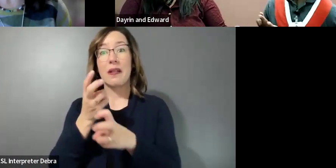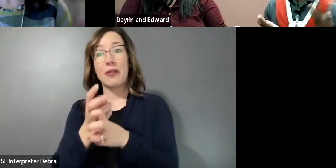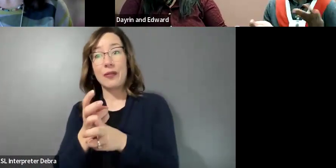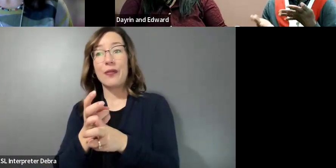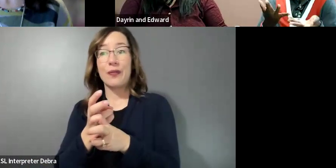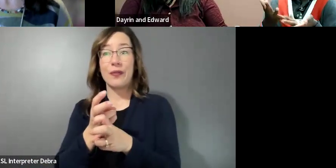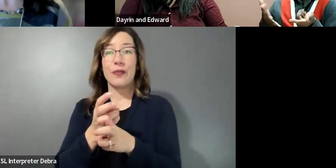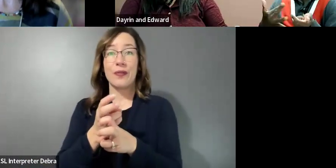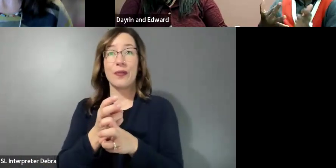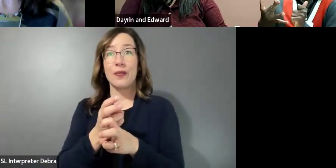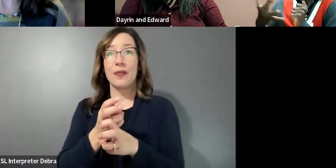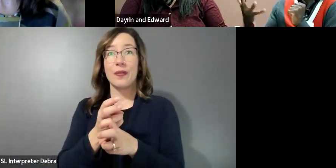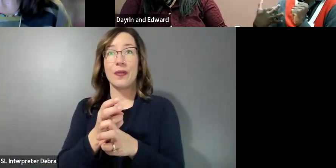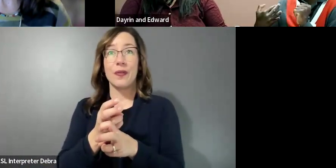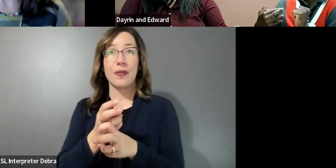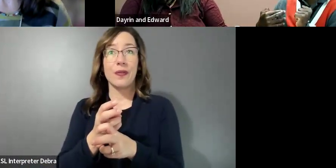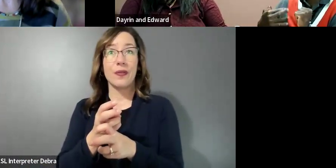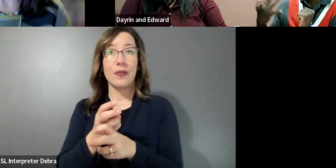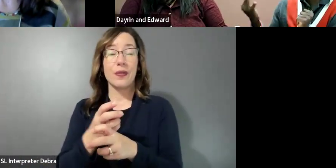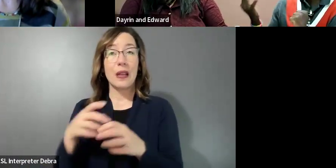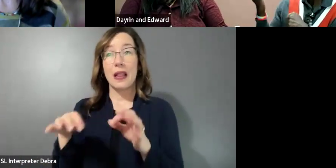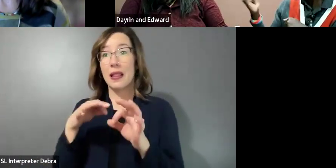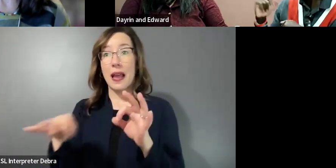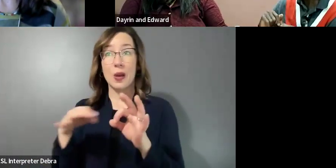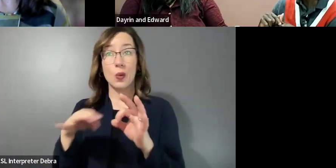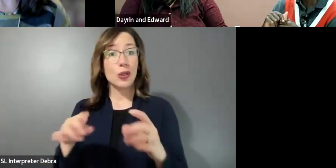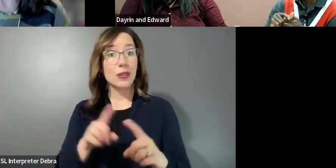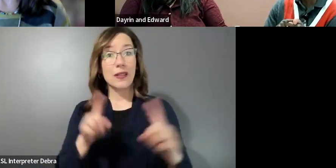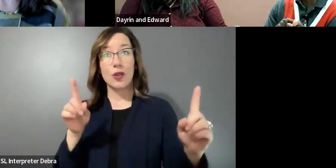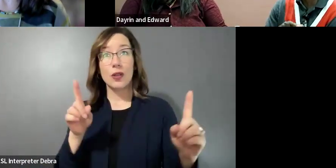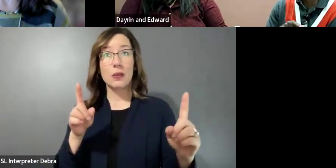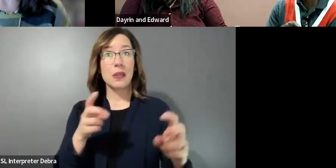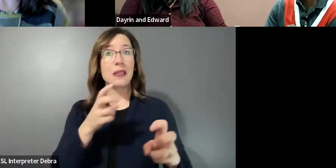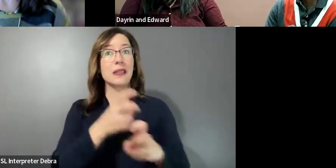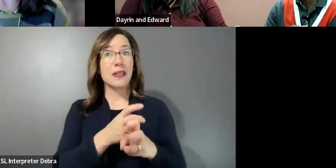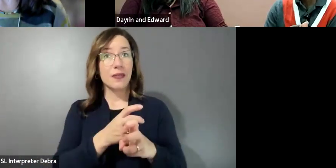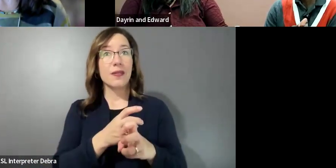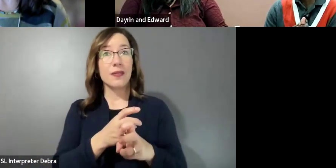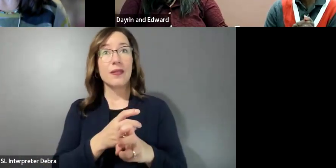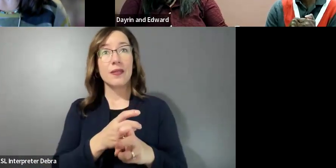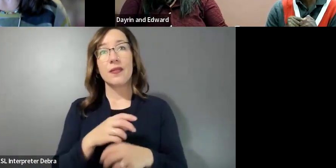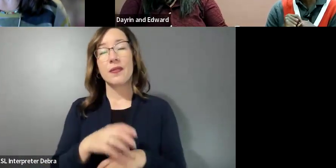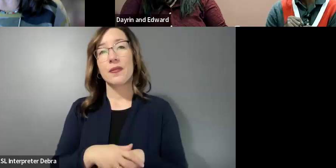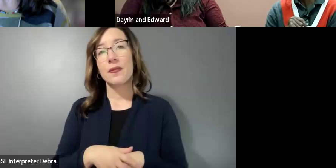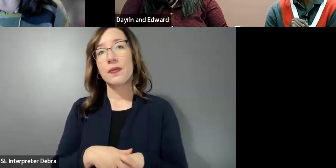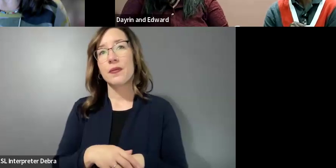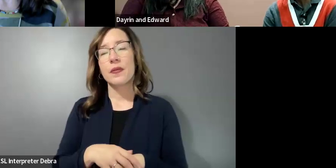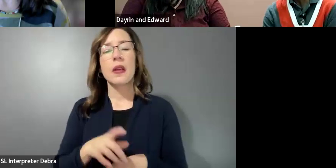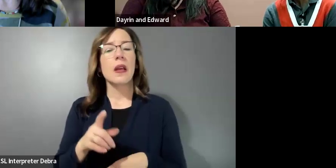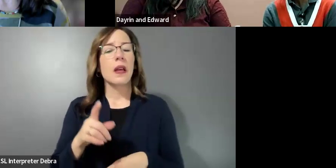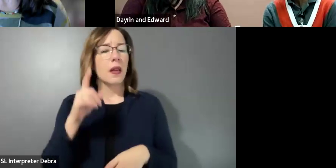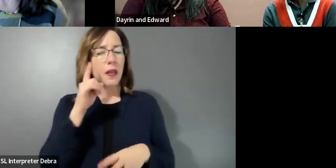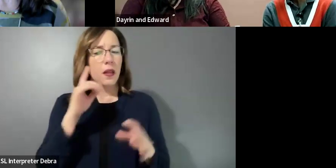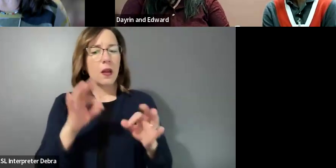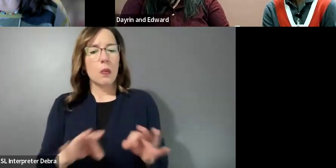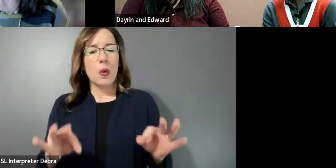And so having the different languages, they win. Can you talk about more about that? I think it's really